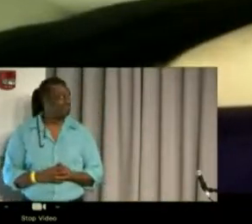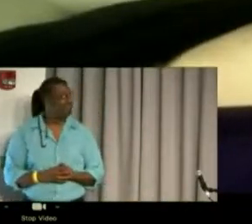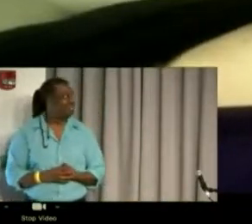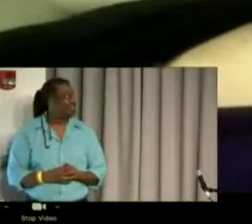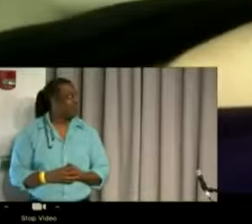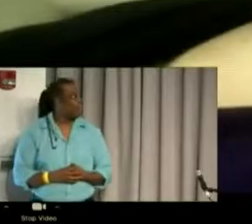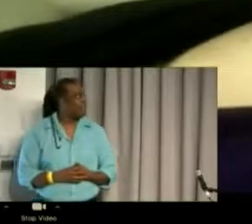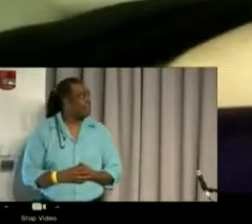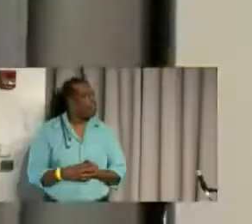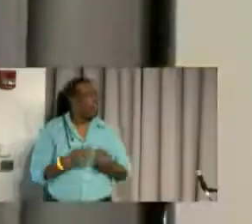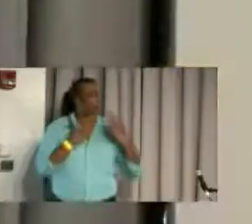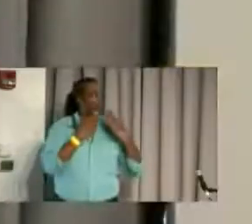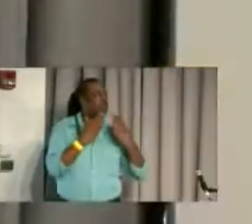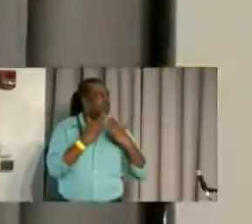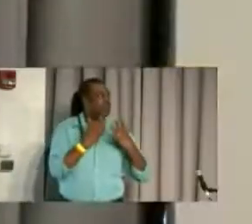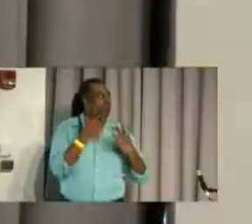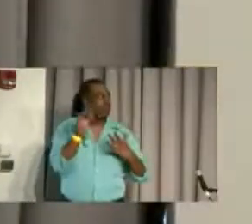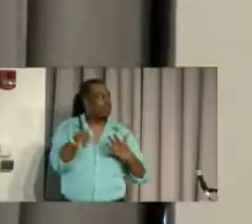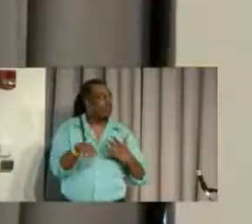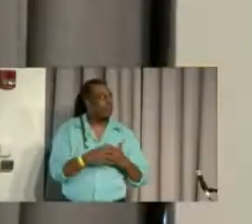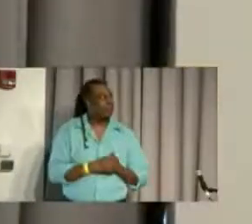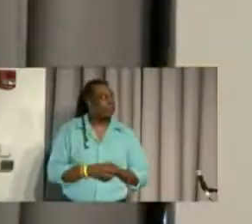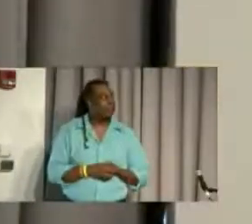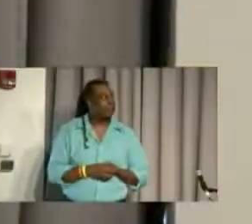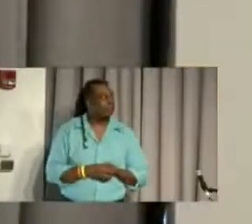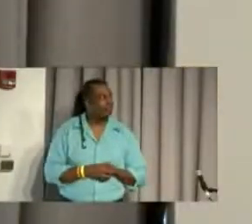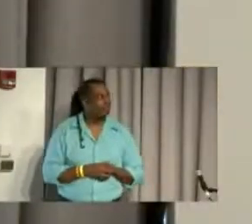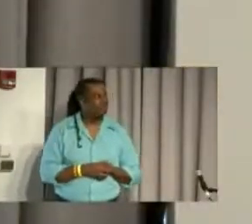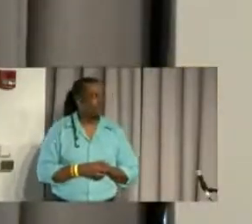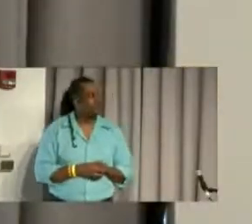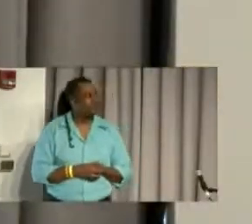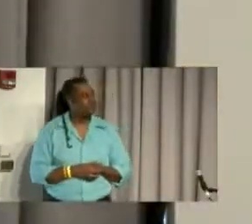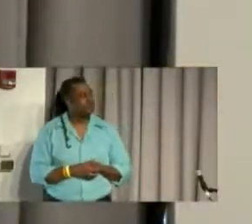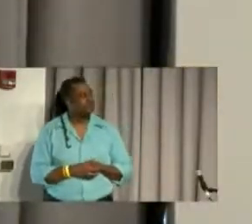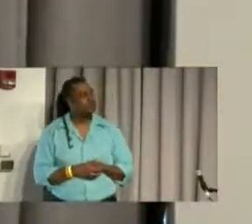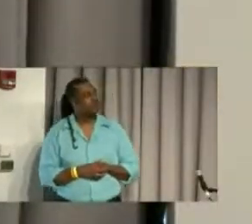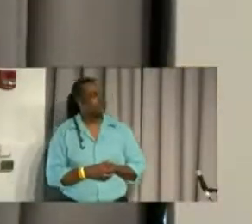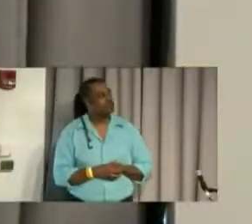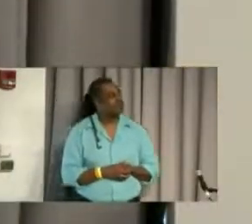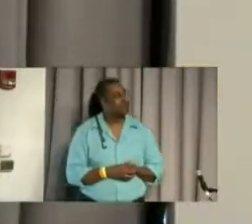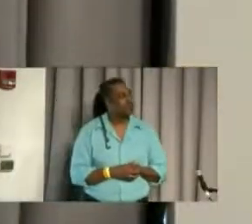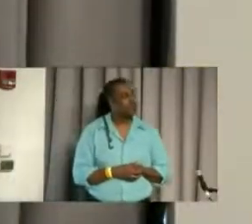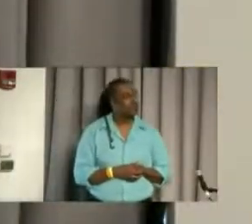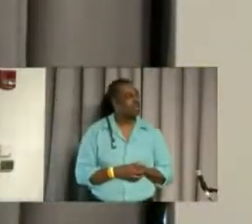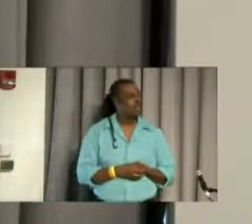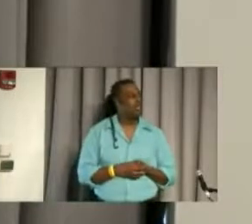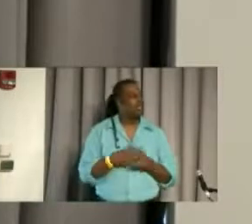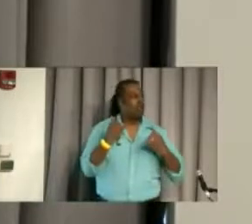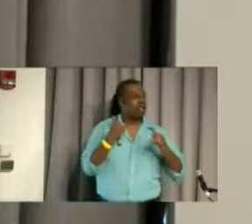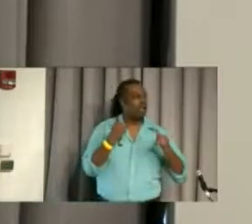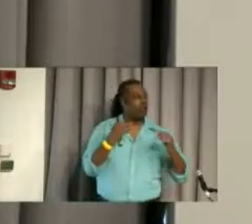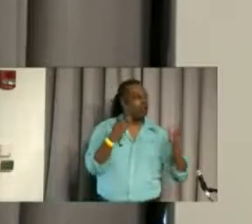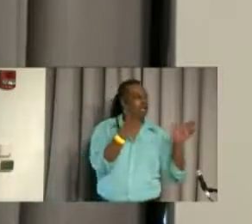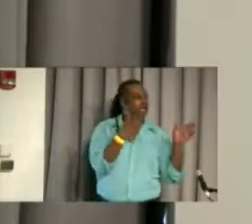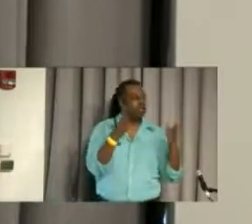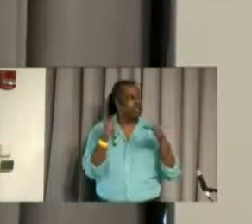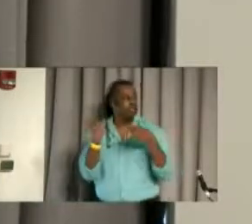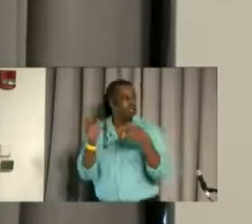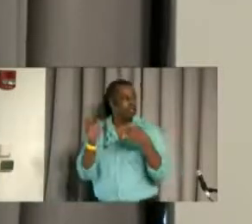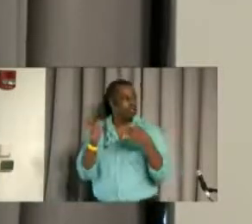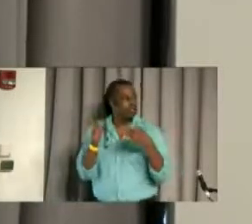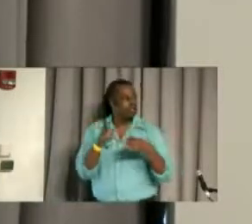No, thank you for that. I'm going to change gears a bit and ask about